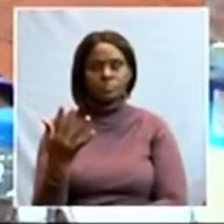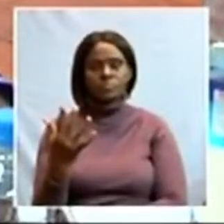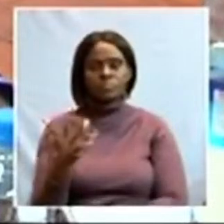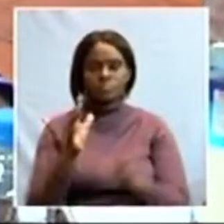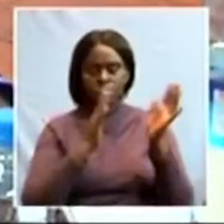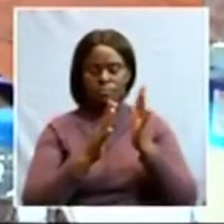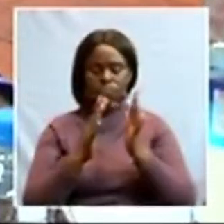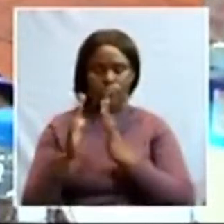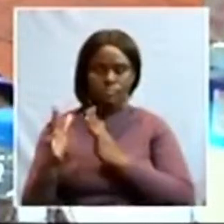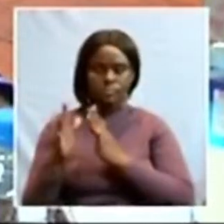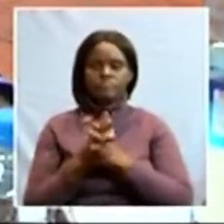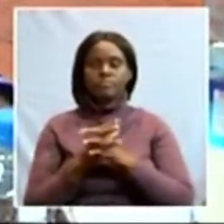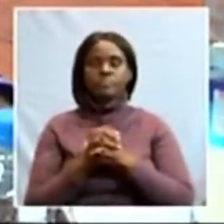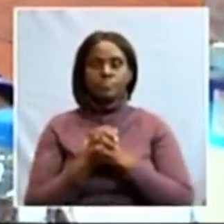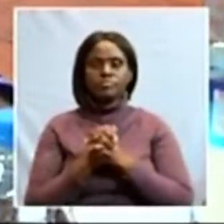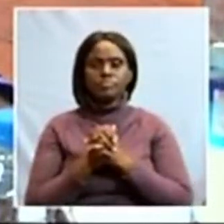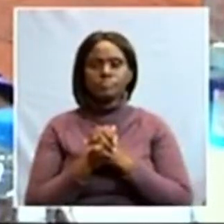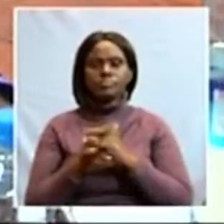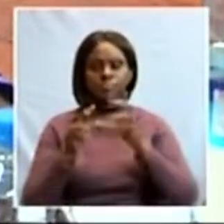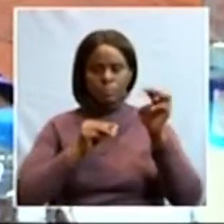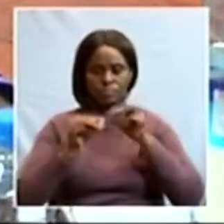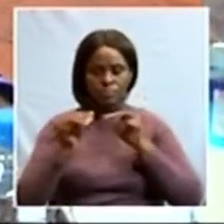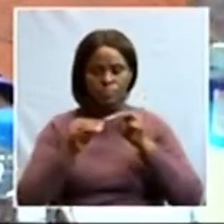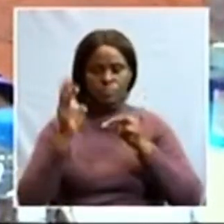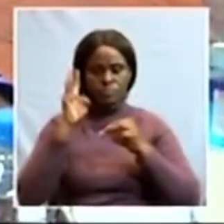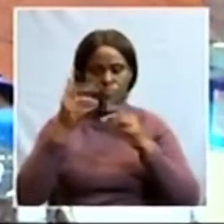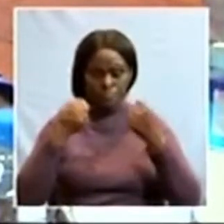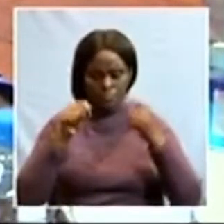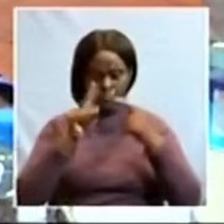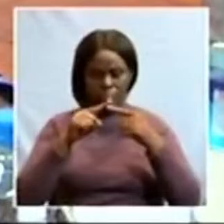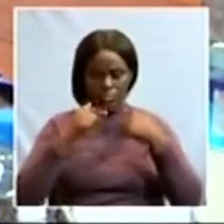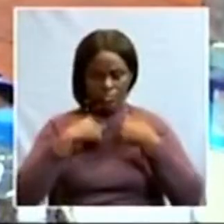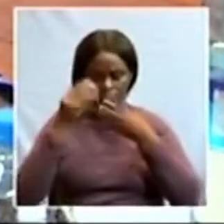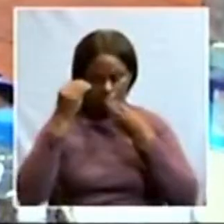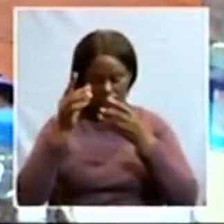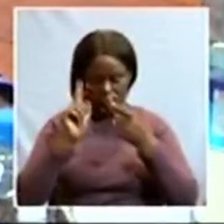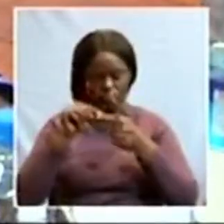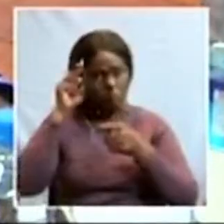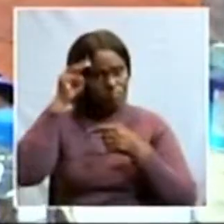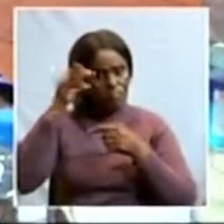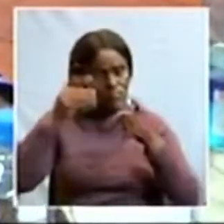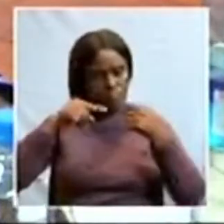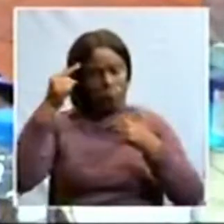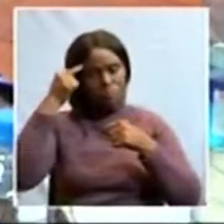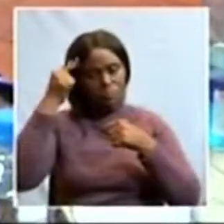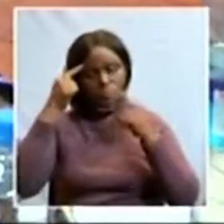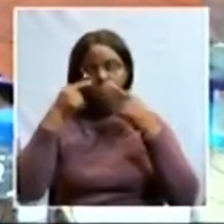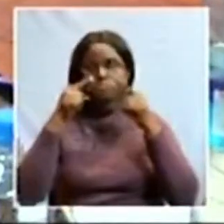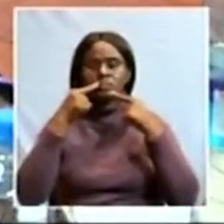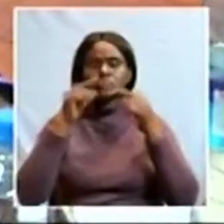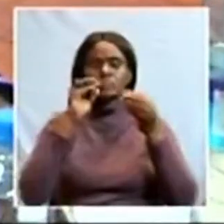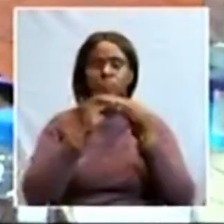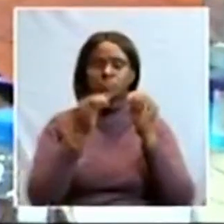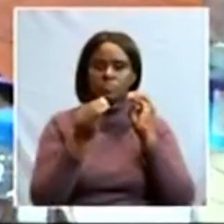Remedial measures. Management shall endeavor to adhere to the Ministry of Local Government Circular